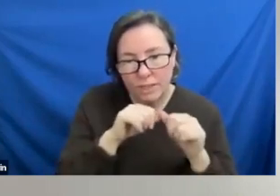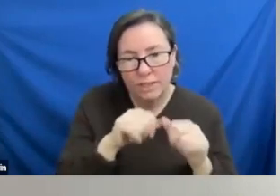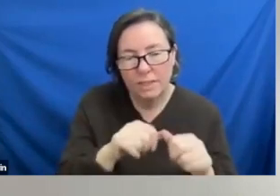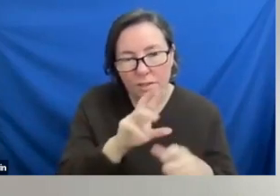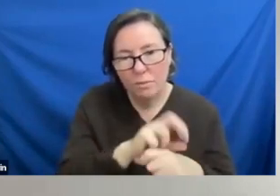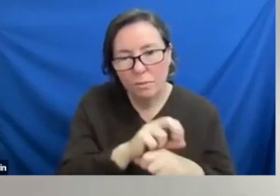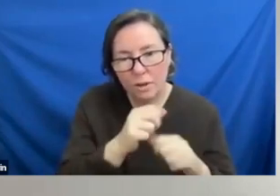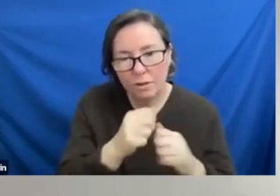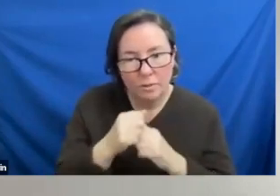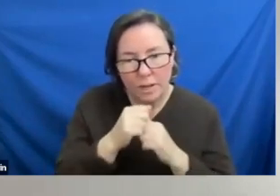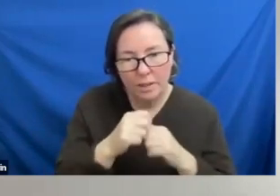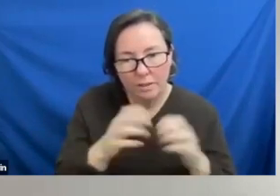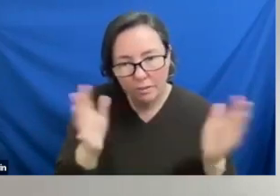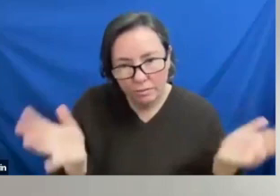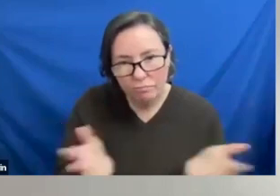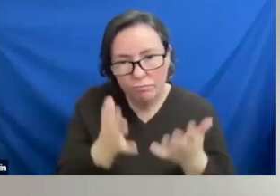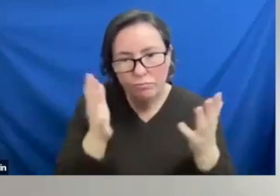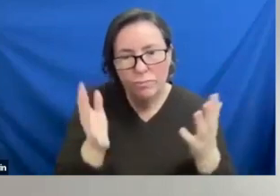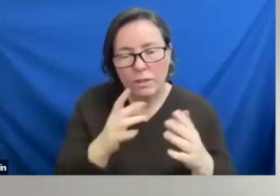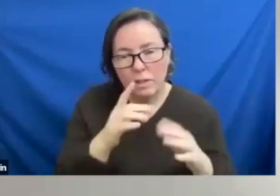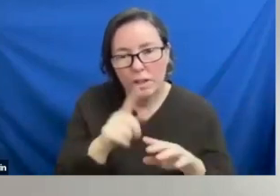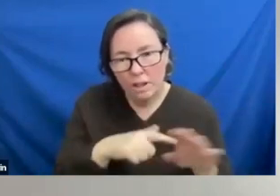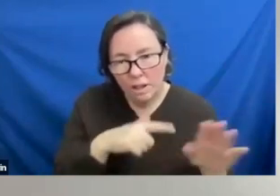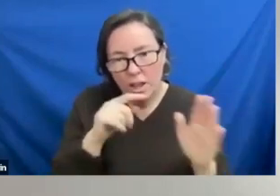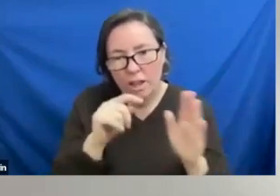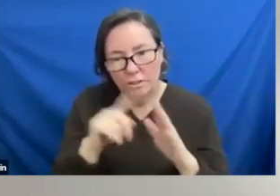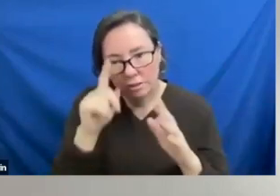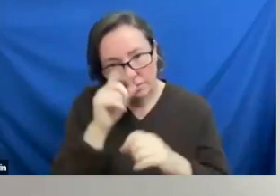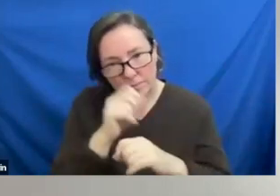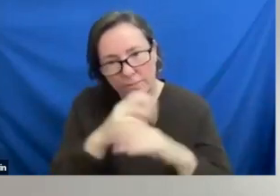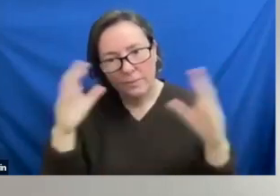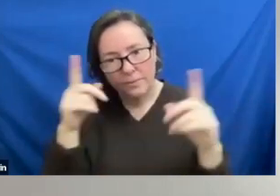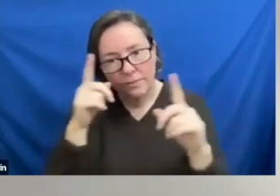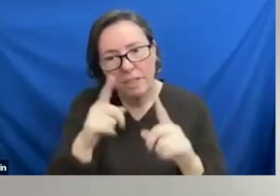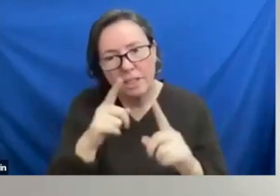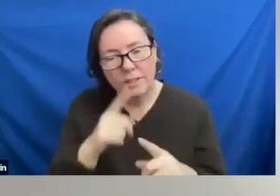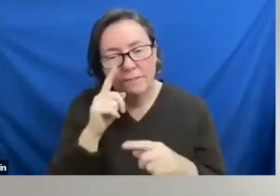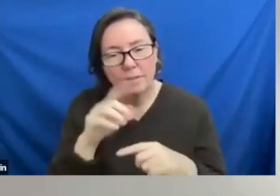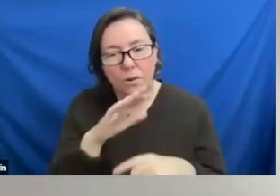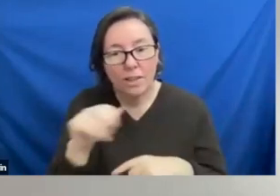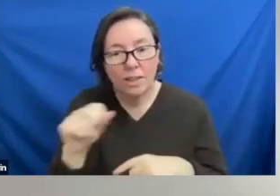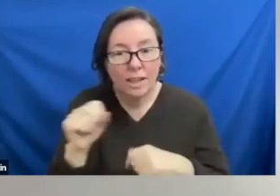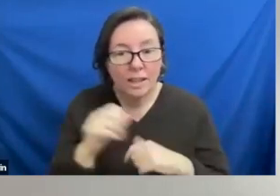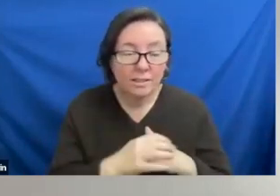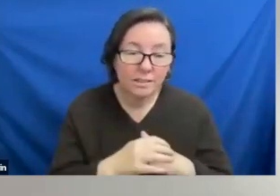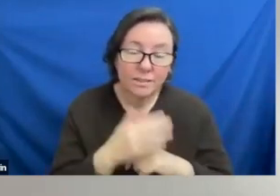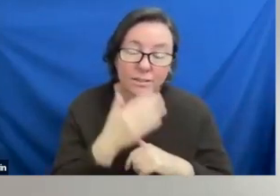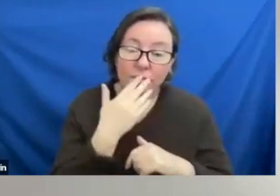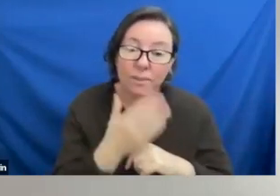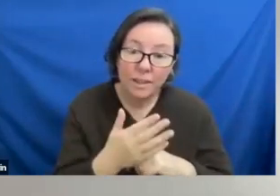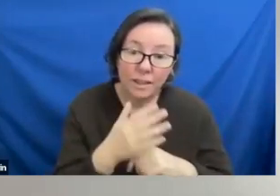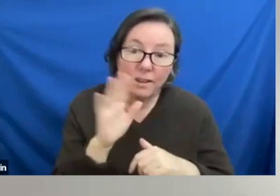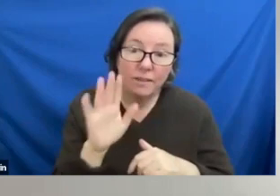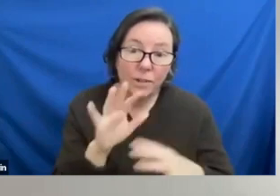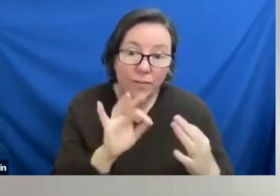together to foster that long-term vision for the CAS. So I so appreciate the feedback we've